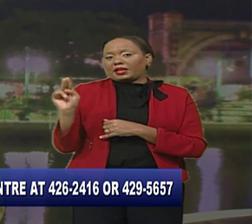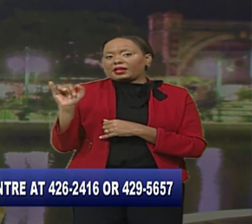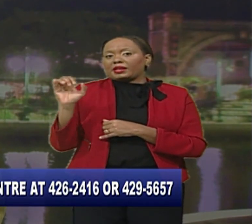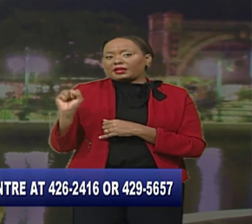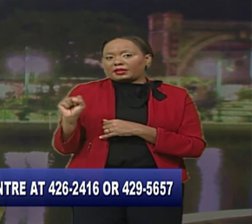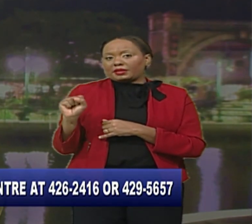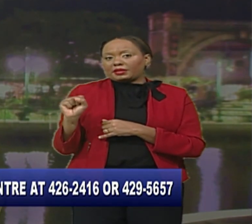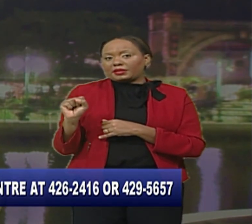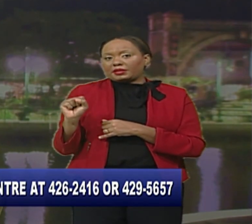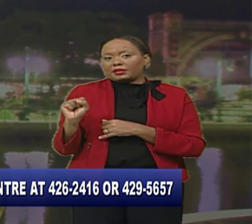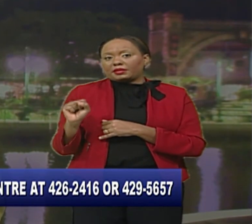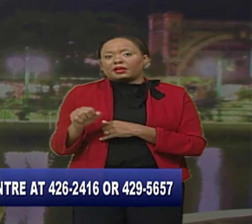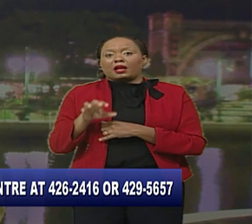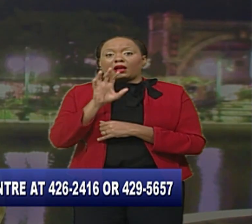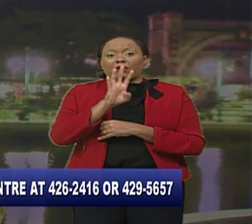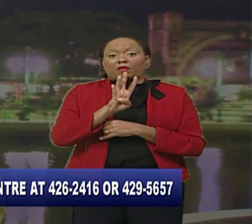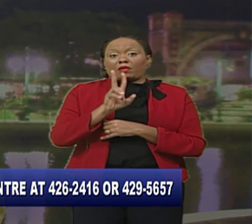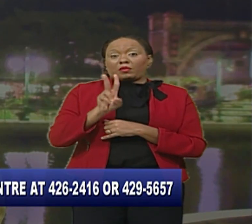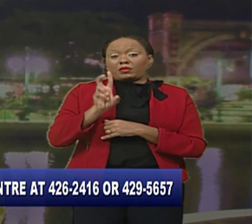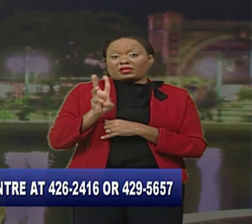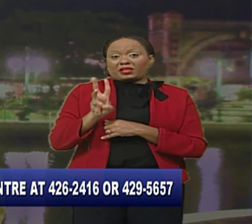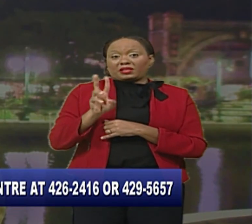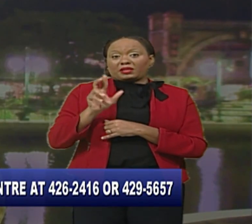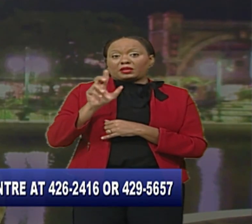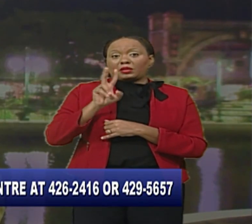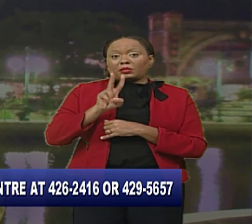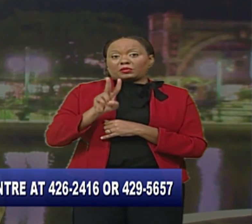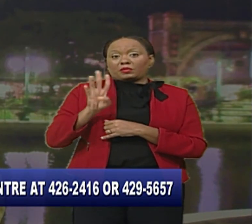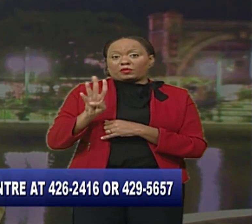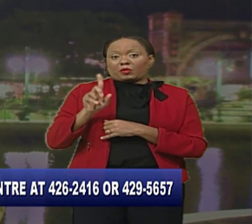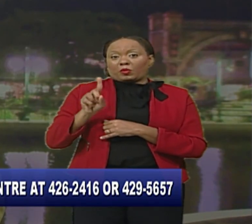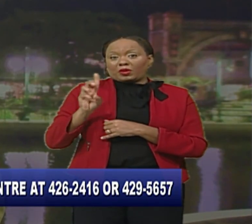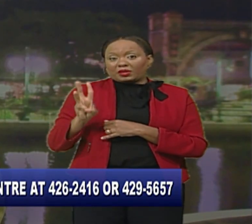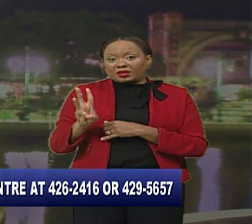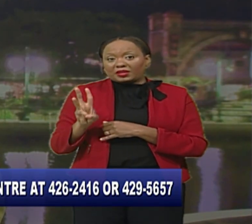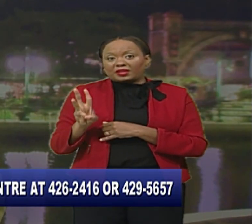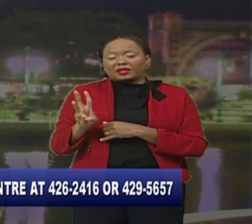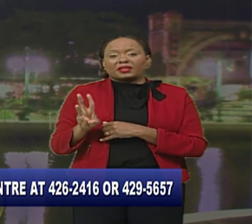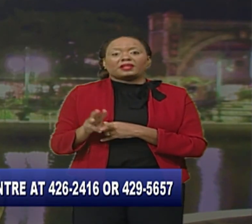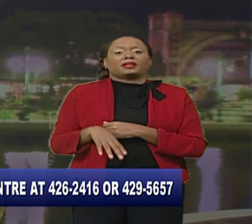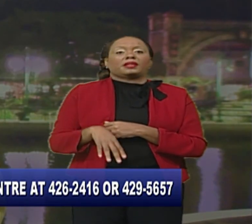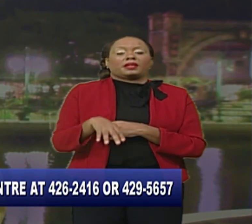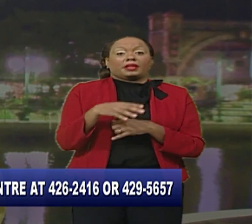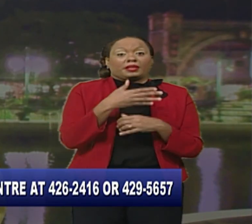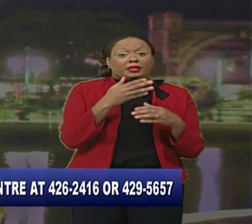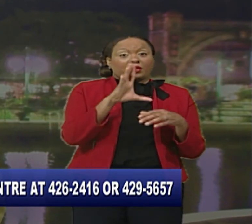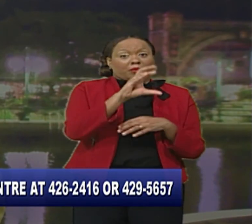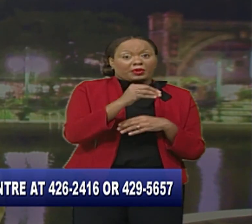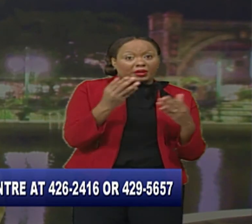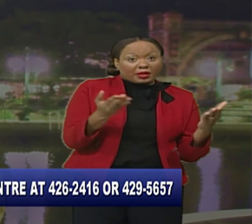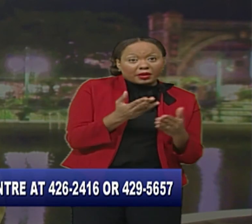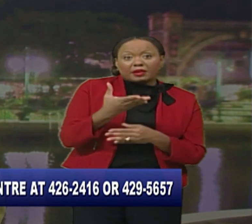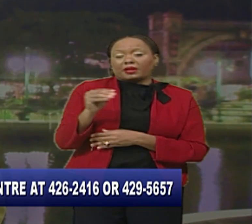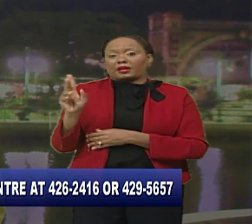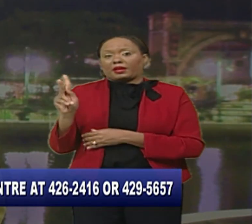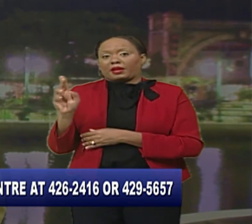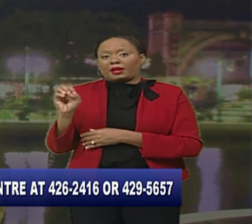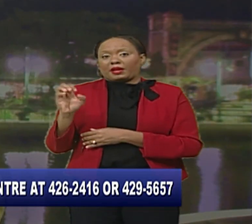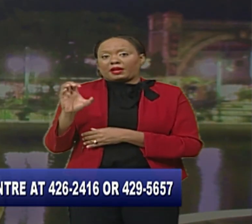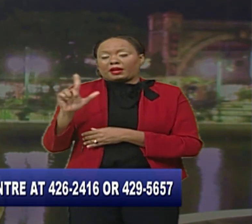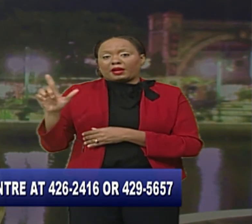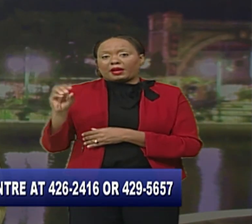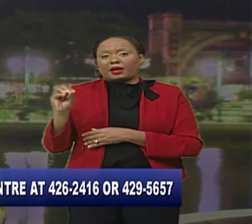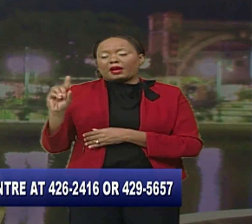429-5657. Hanschel Innes Limited and the Kellogg Company are working jointly to remove any affected product in the